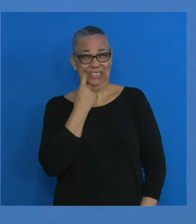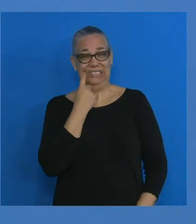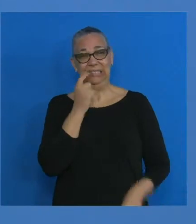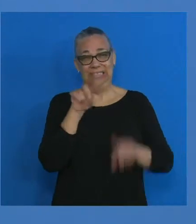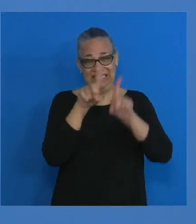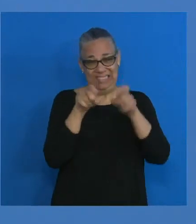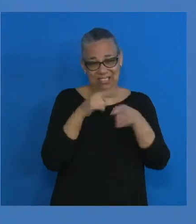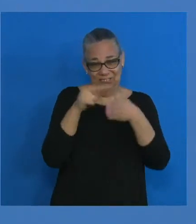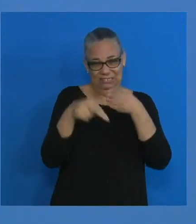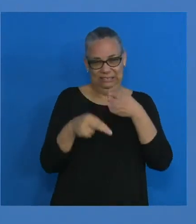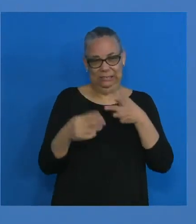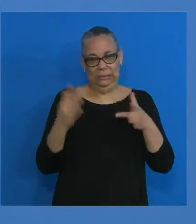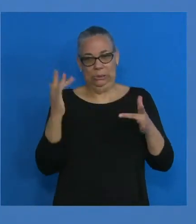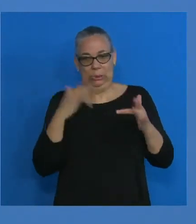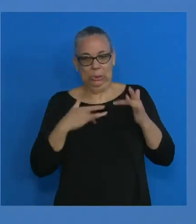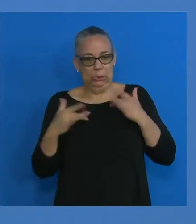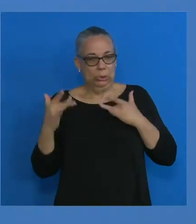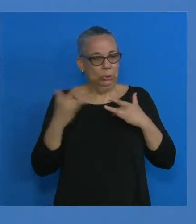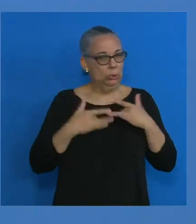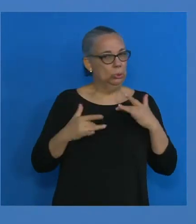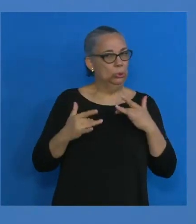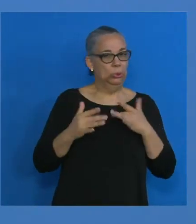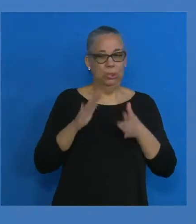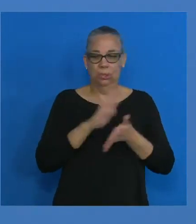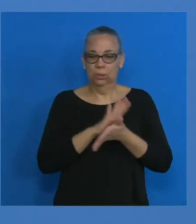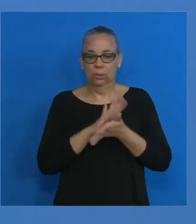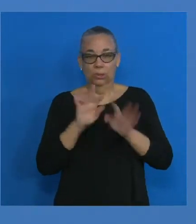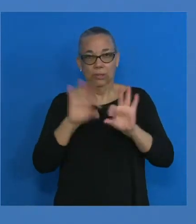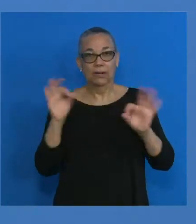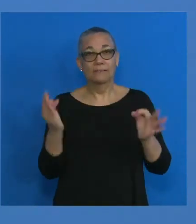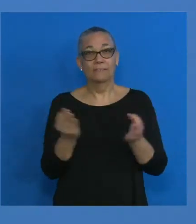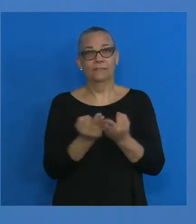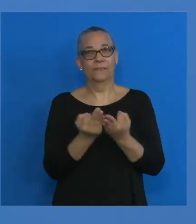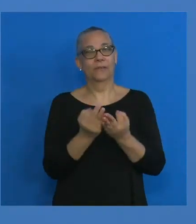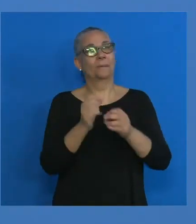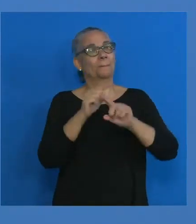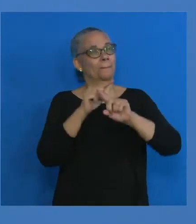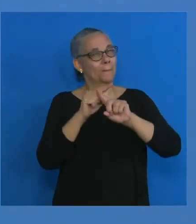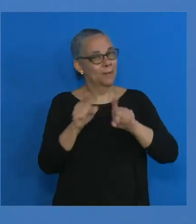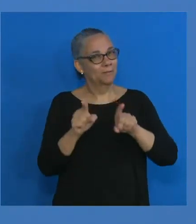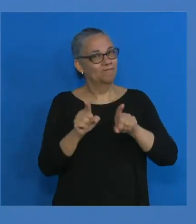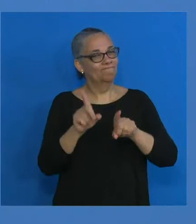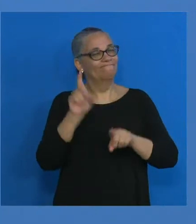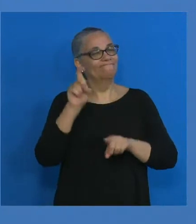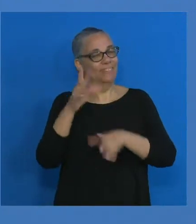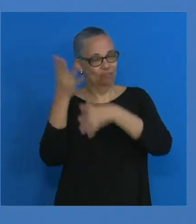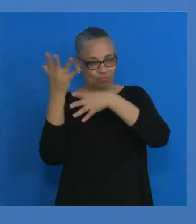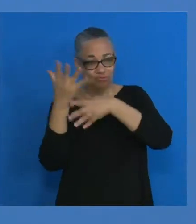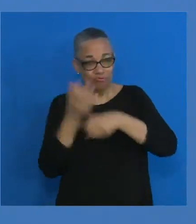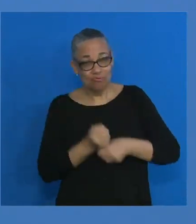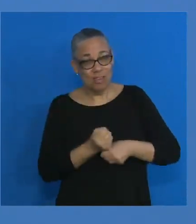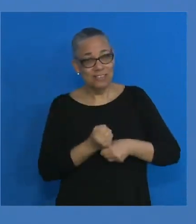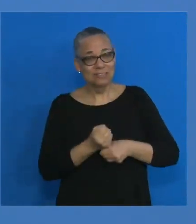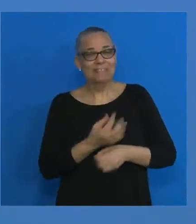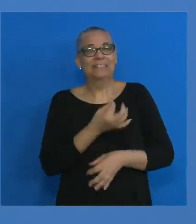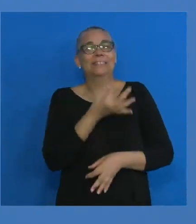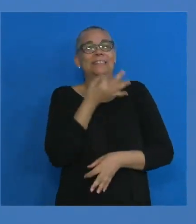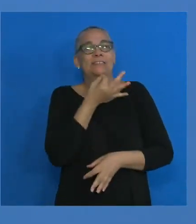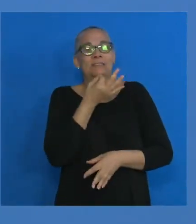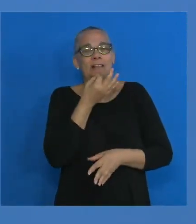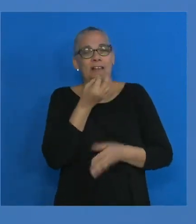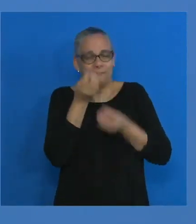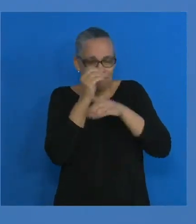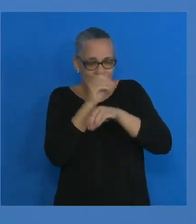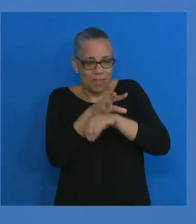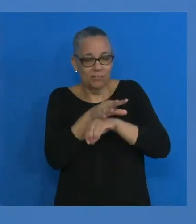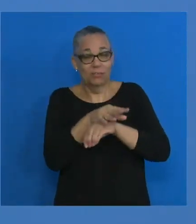are troubling for our schools and our families. But we must continue to trust in the expert advice from the Department of